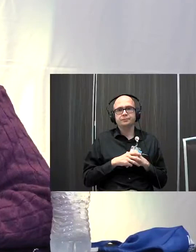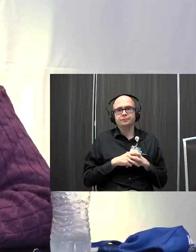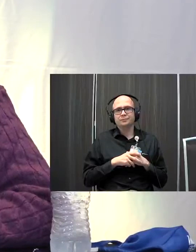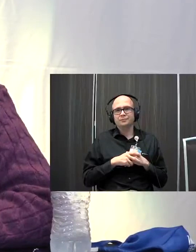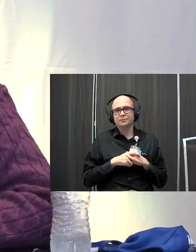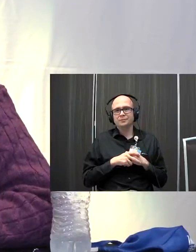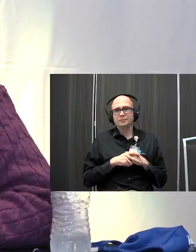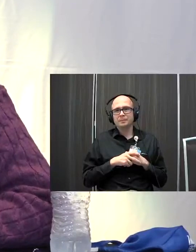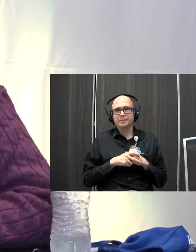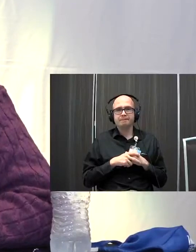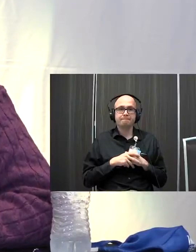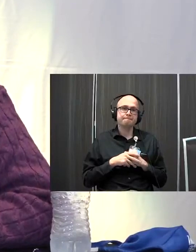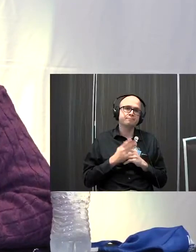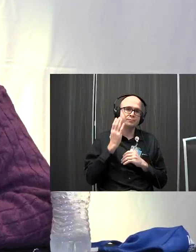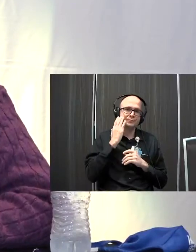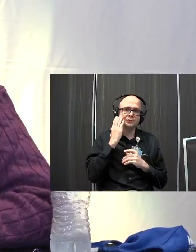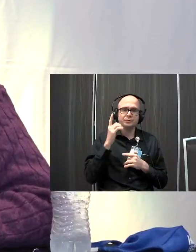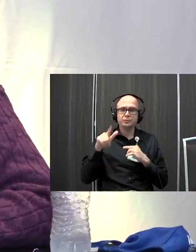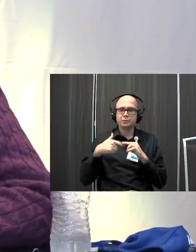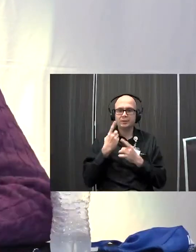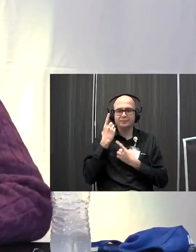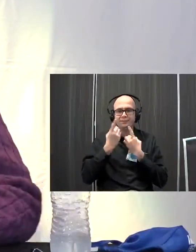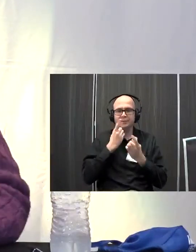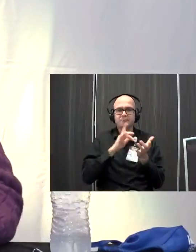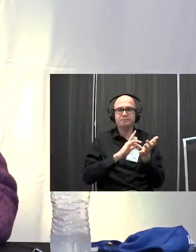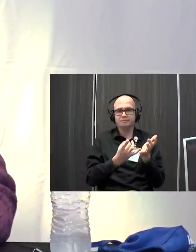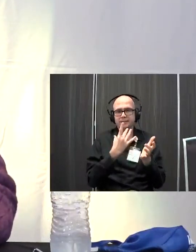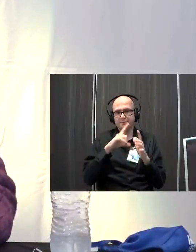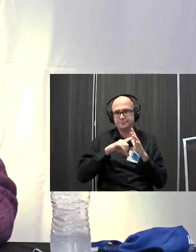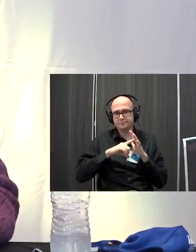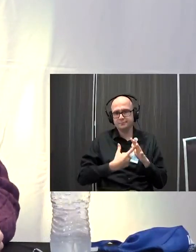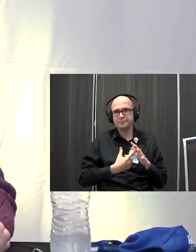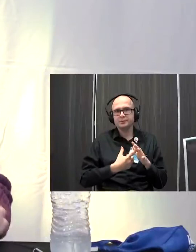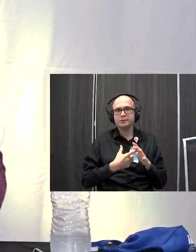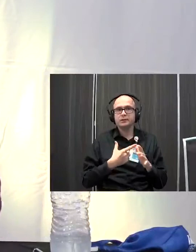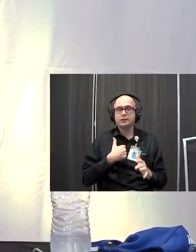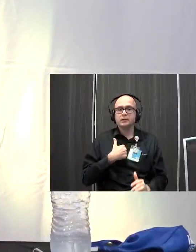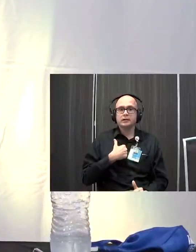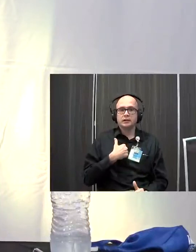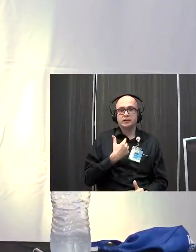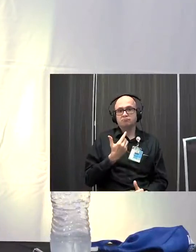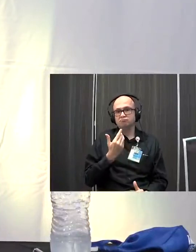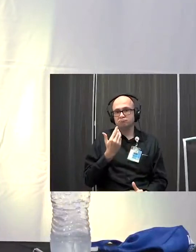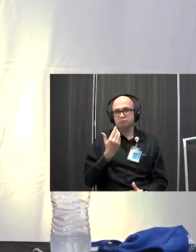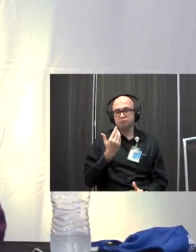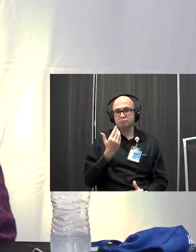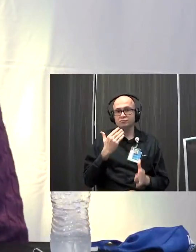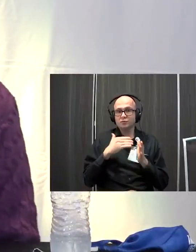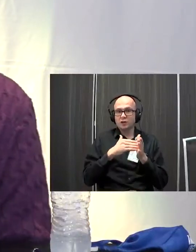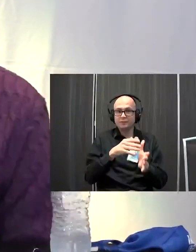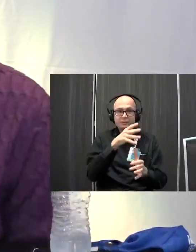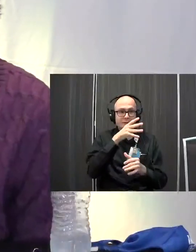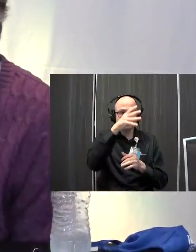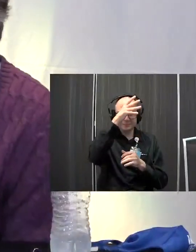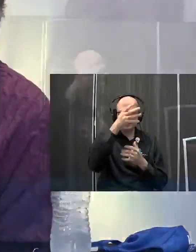So there are some questions, kind of when do we start thinking about medication? And I guess this is where I would say, I know a lot of times families don't